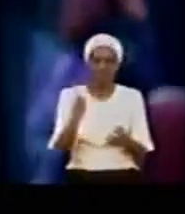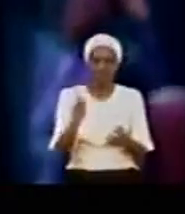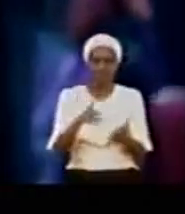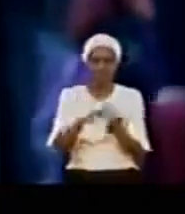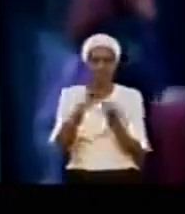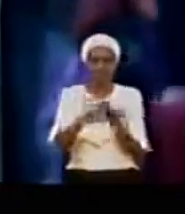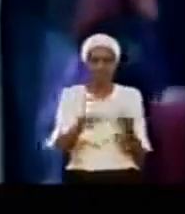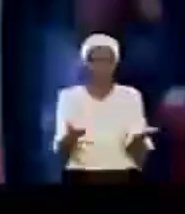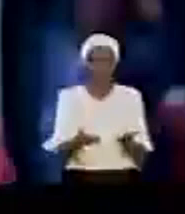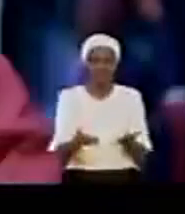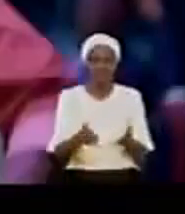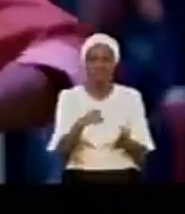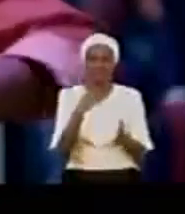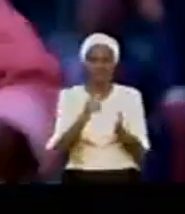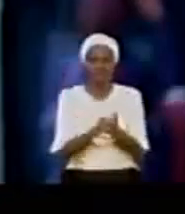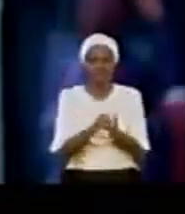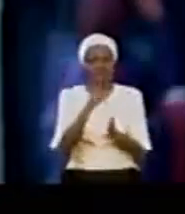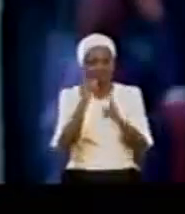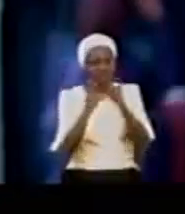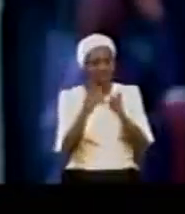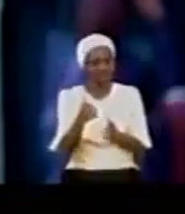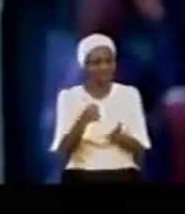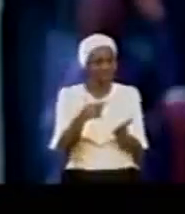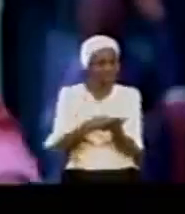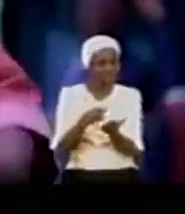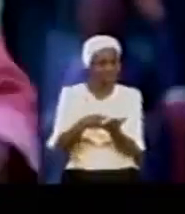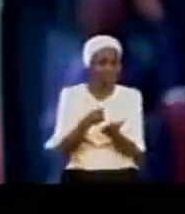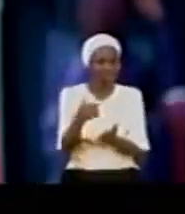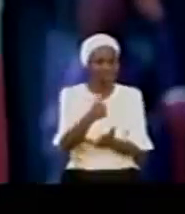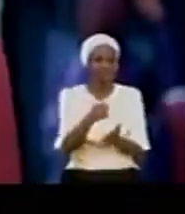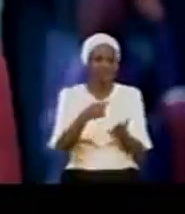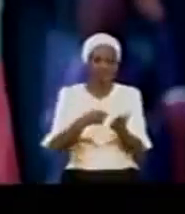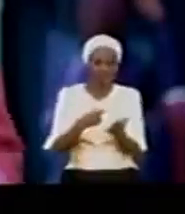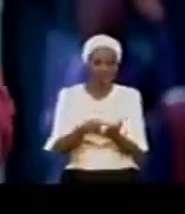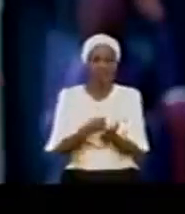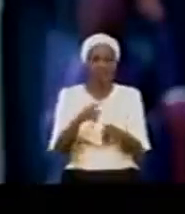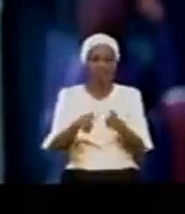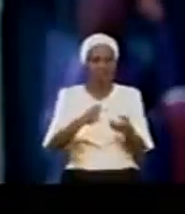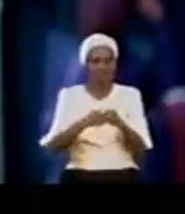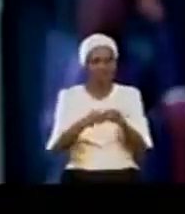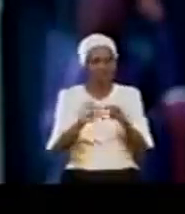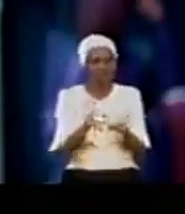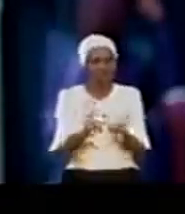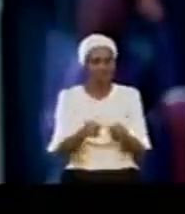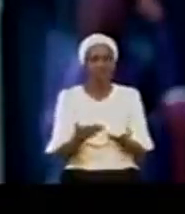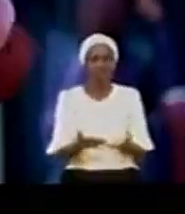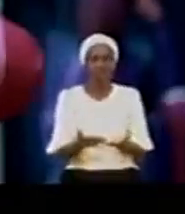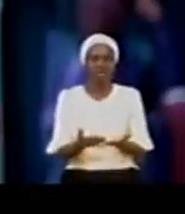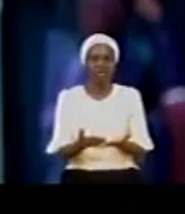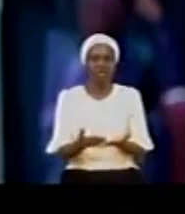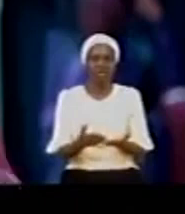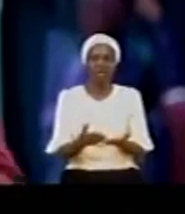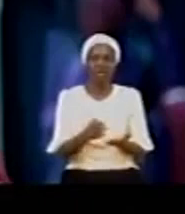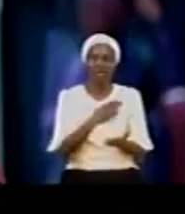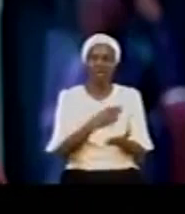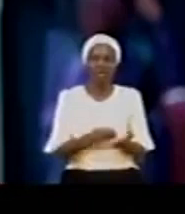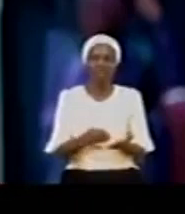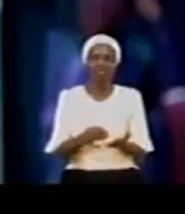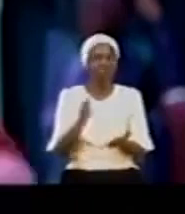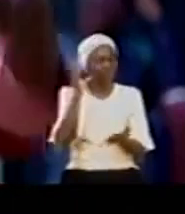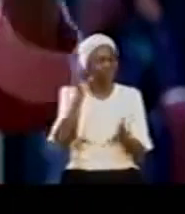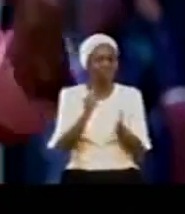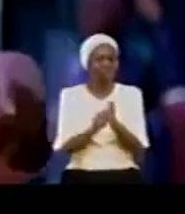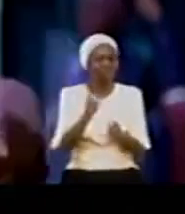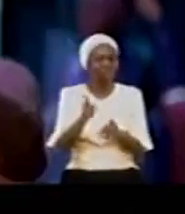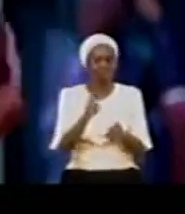Bayelsa crusades, people were just sharing testimony. And something came to me and said, look at these people. Should they have been attending the crusades?